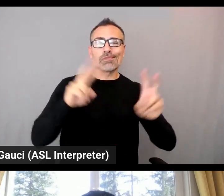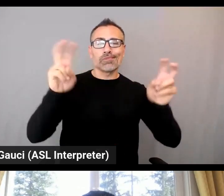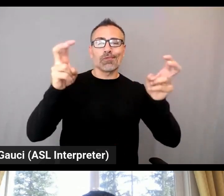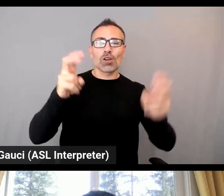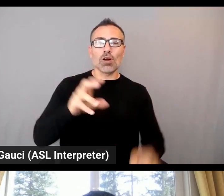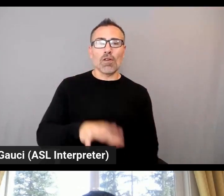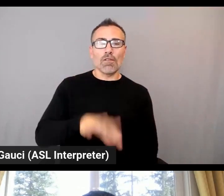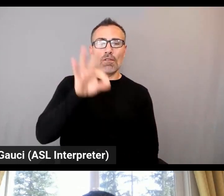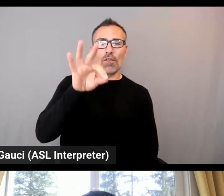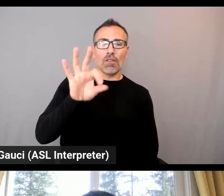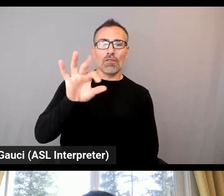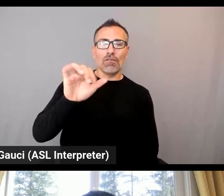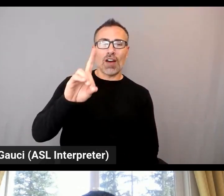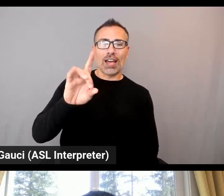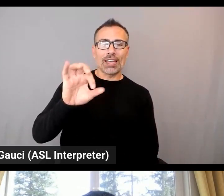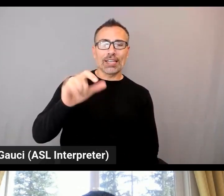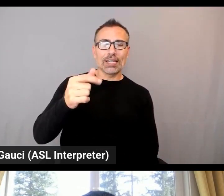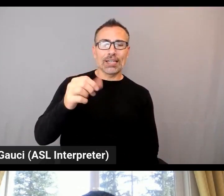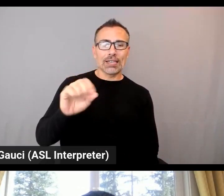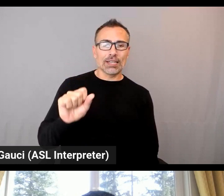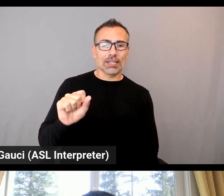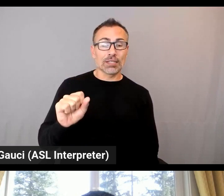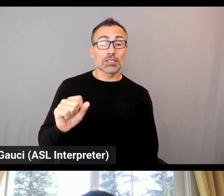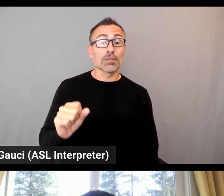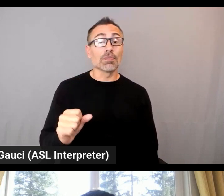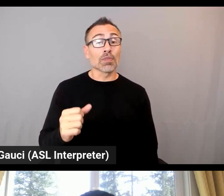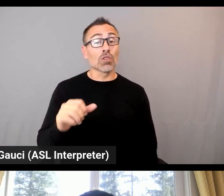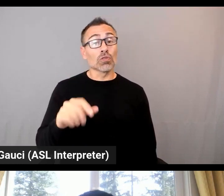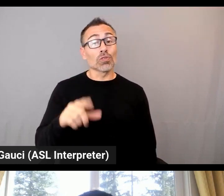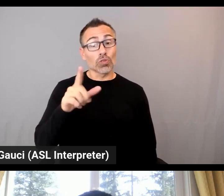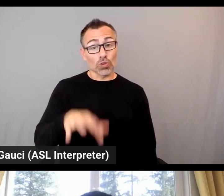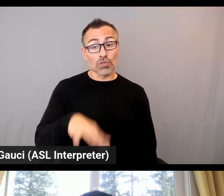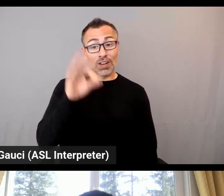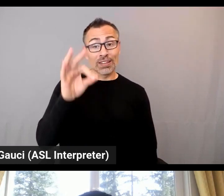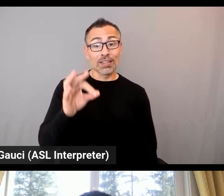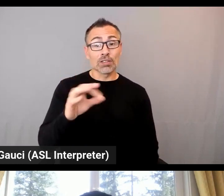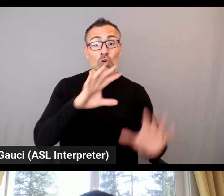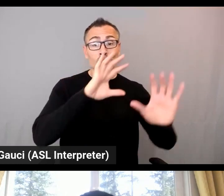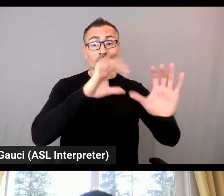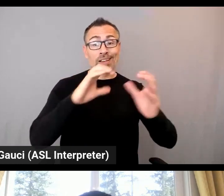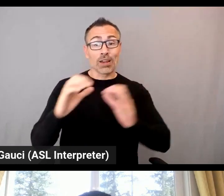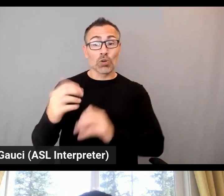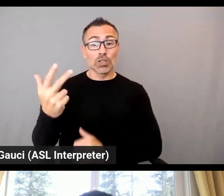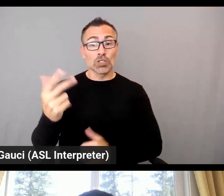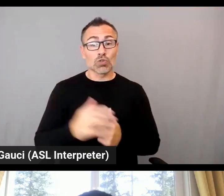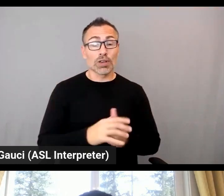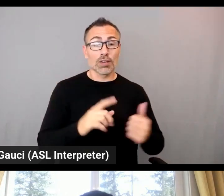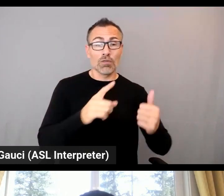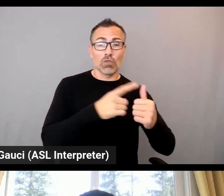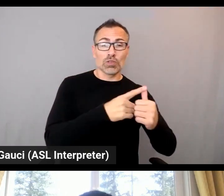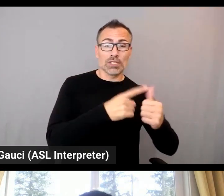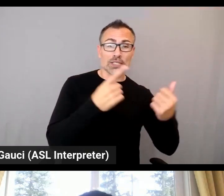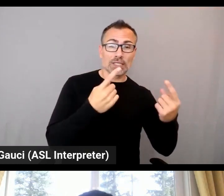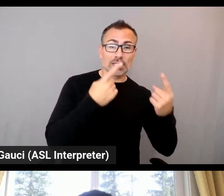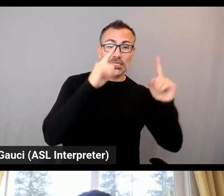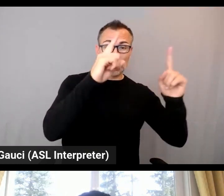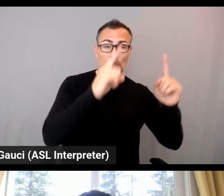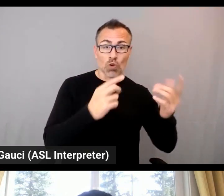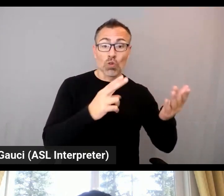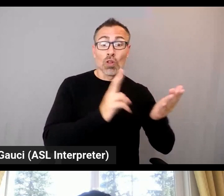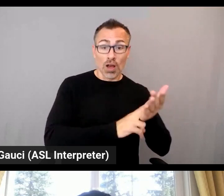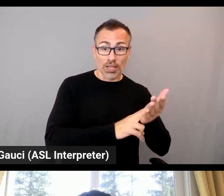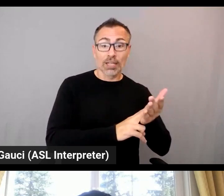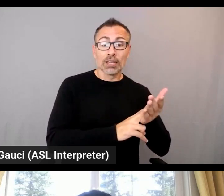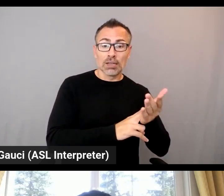three different categories. One we call is a successful login anomaly. And so this is when we see